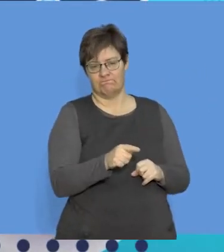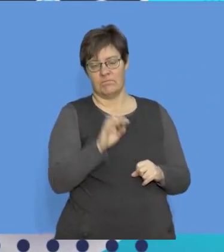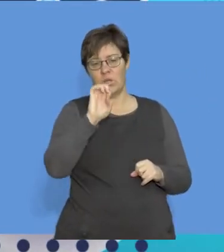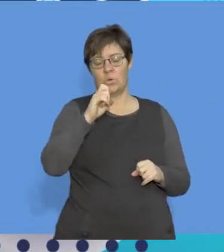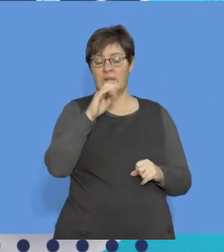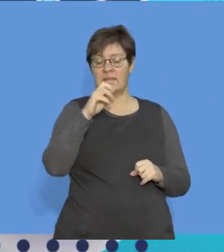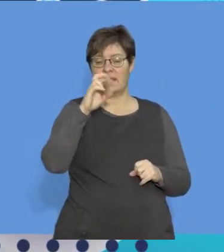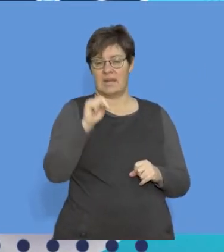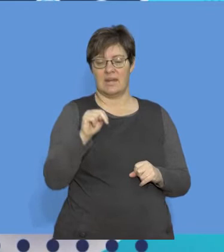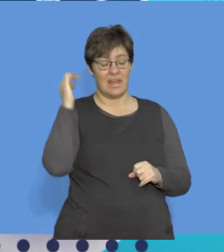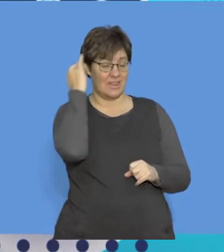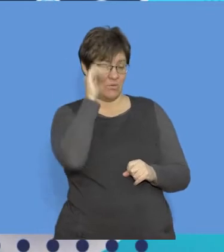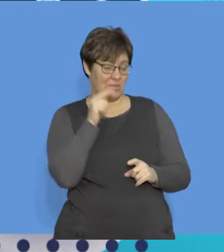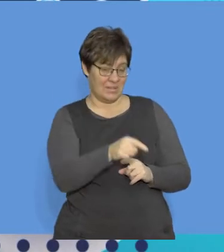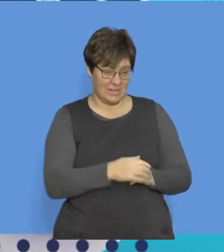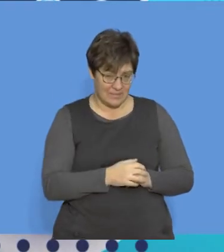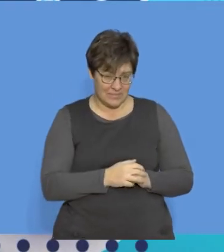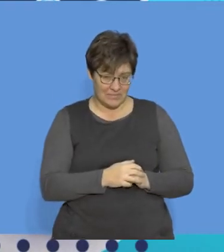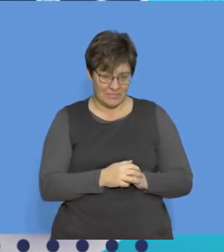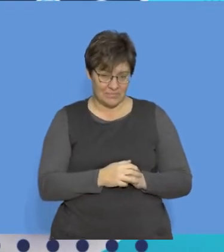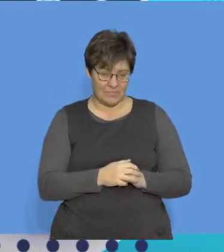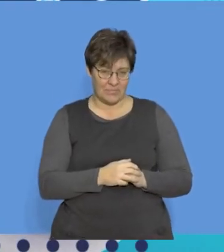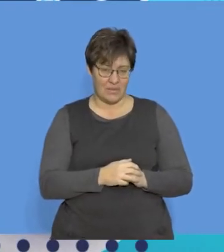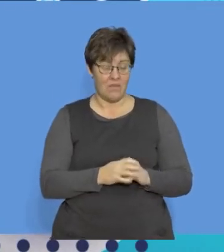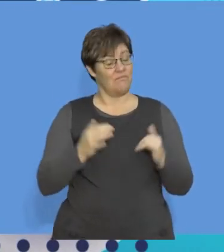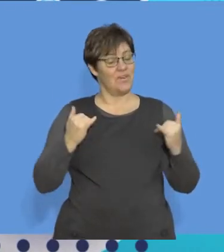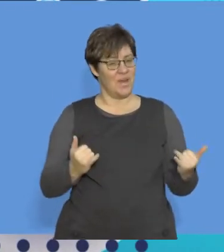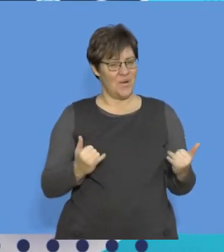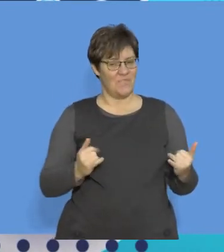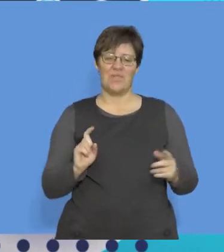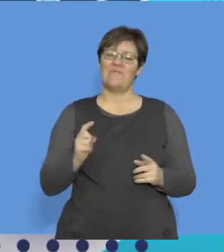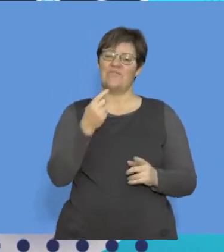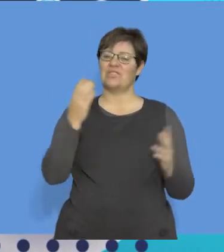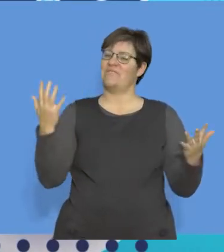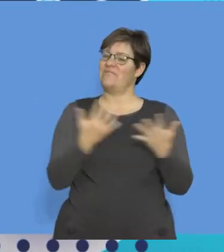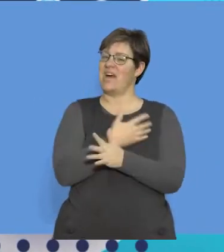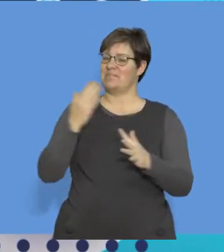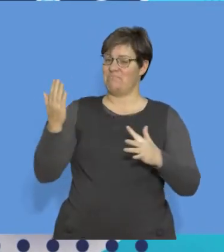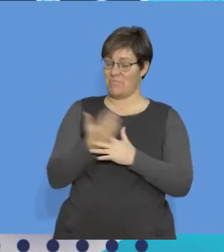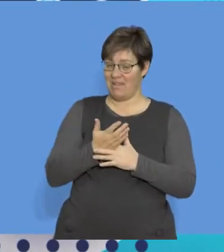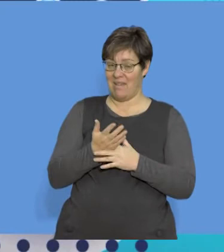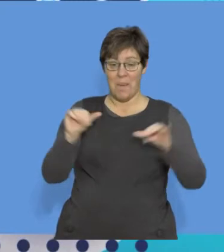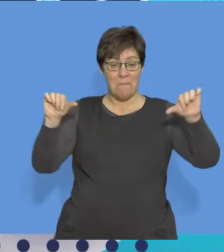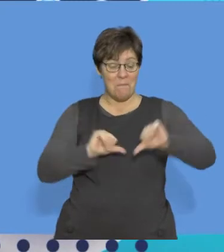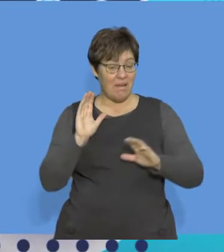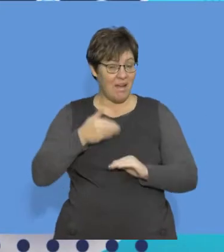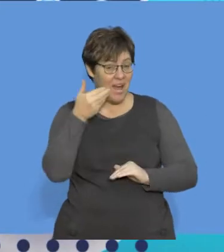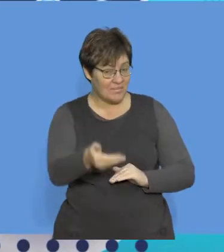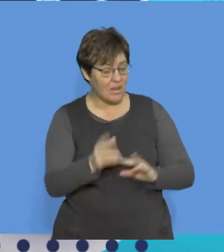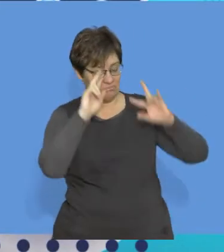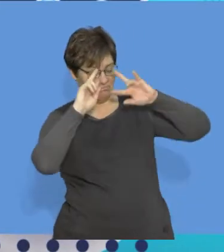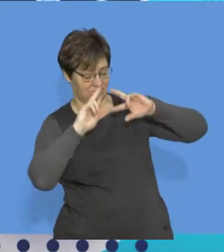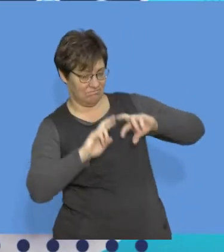geometry theorems and try to talk about them. But for now, I want us to take a quick ad break. When we come back, we're going to investigate